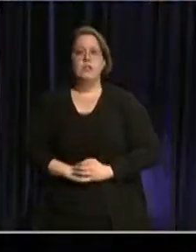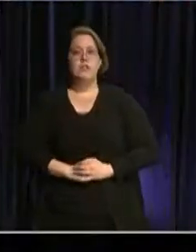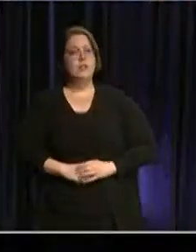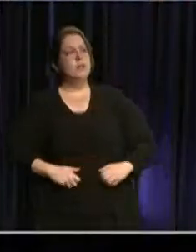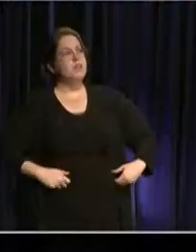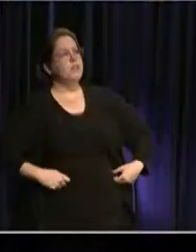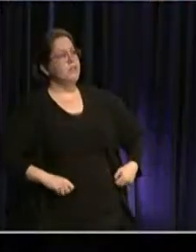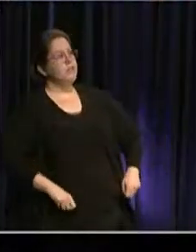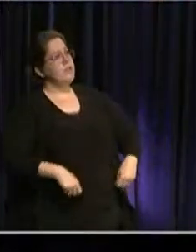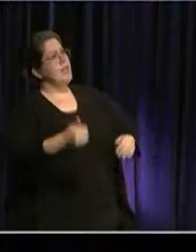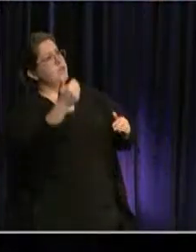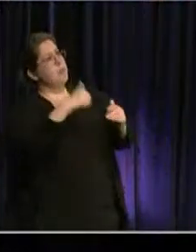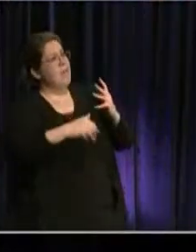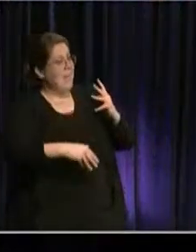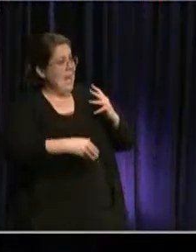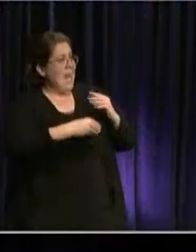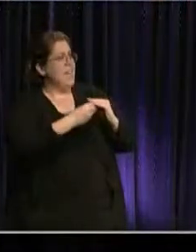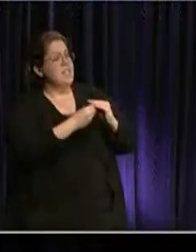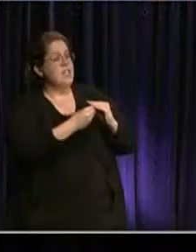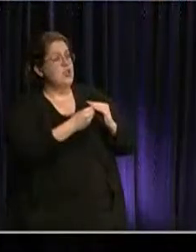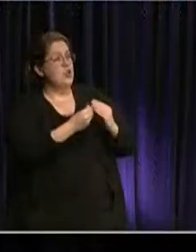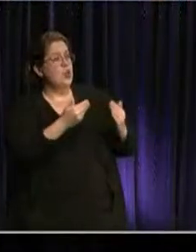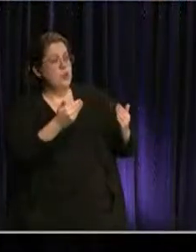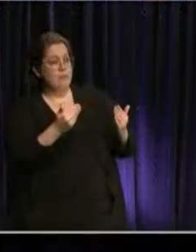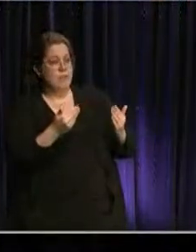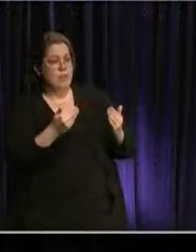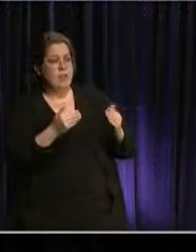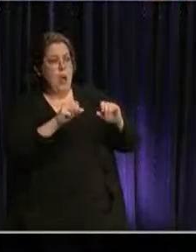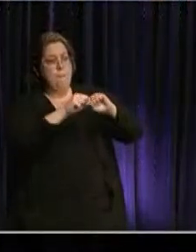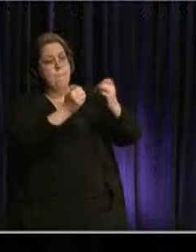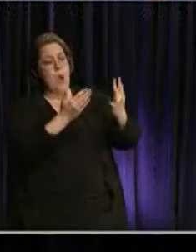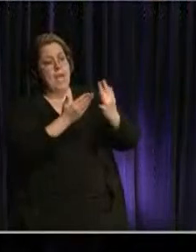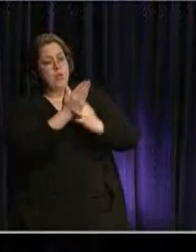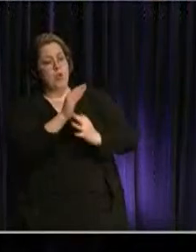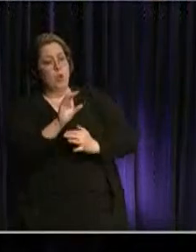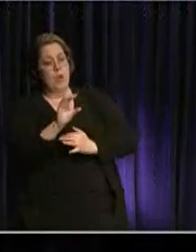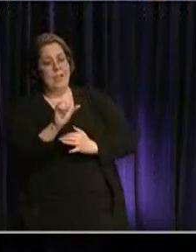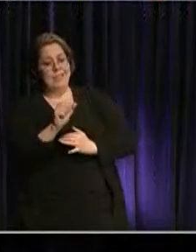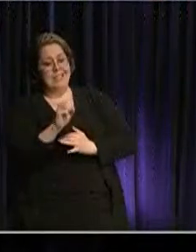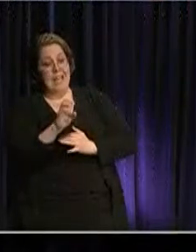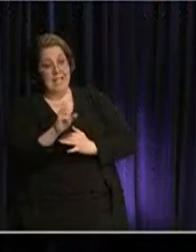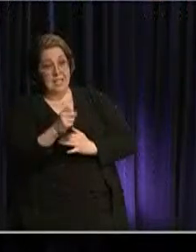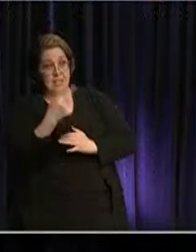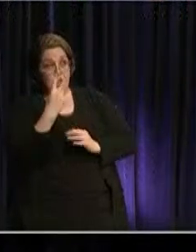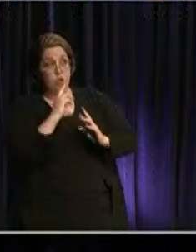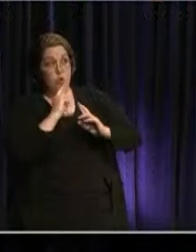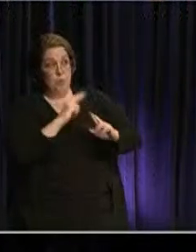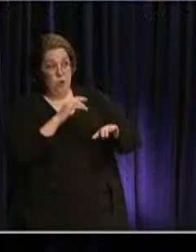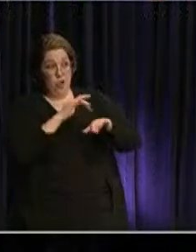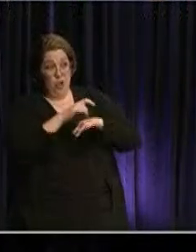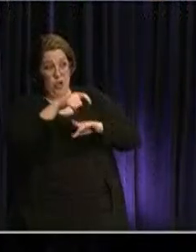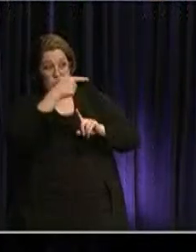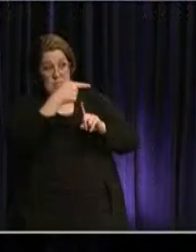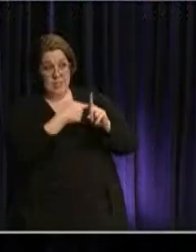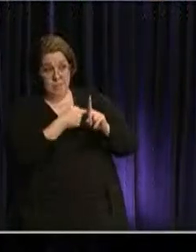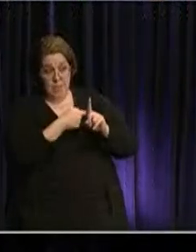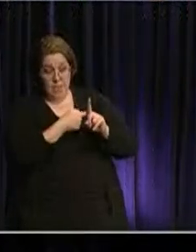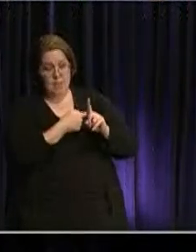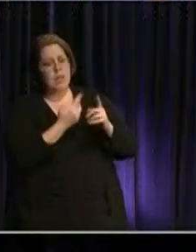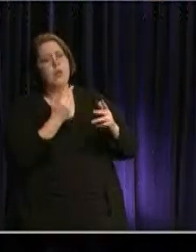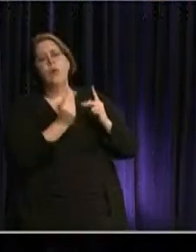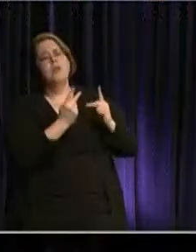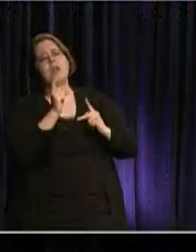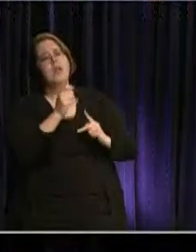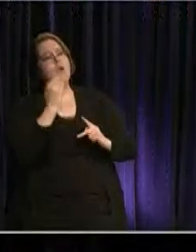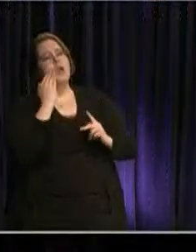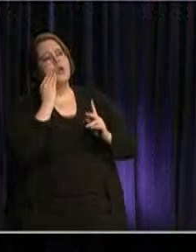Have there been any additional breakthrough cases in Bexar County since the 2 that were reported earlier this month? And what do people need to